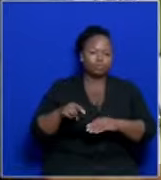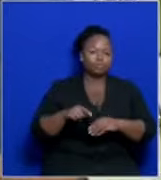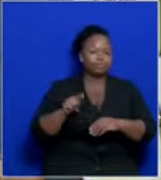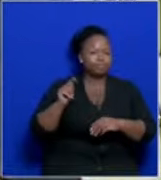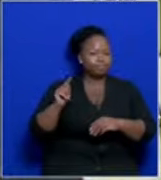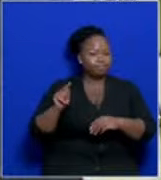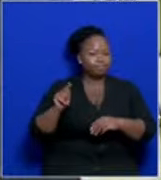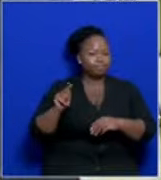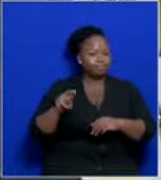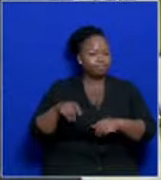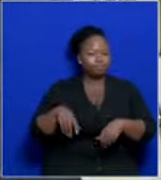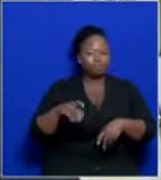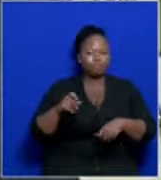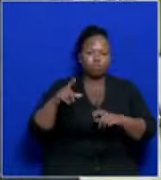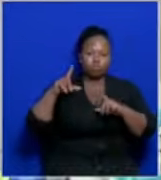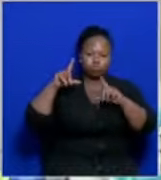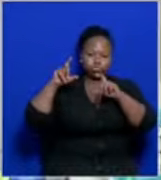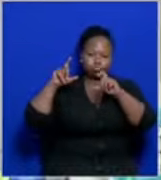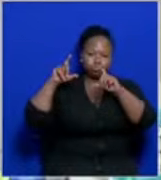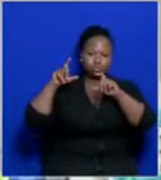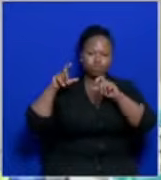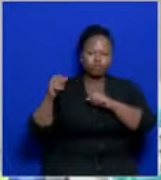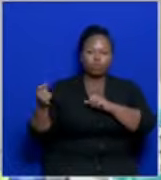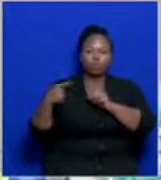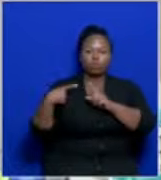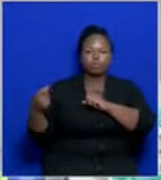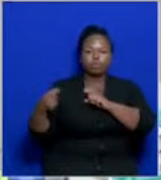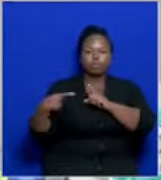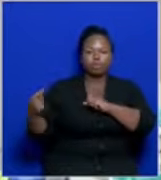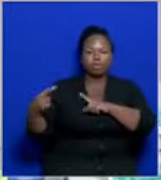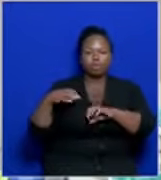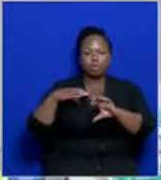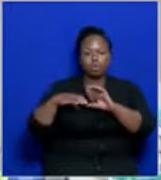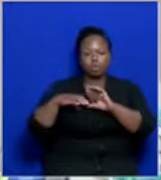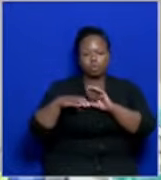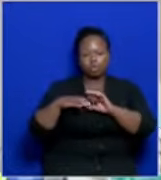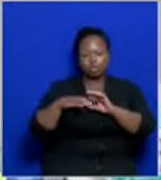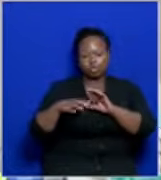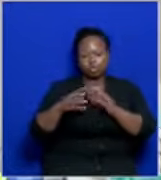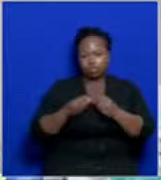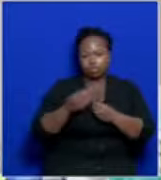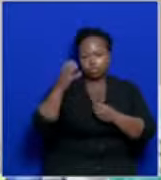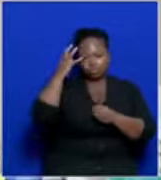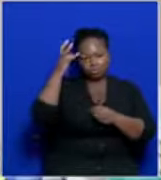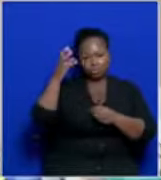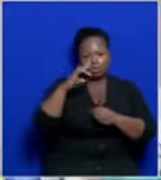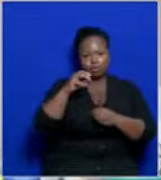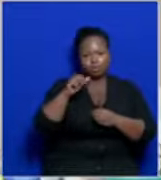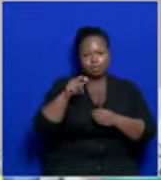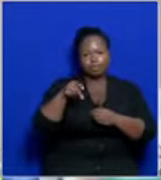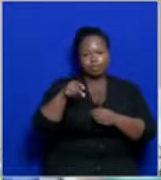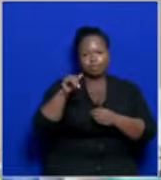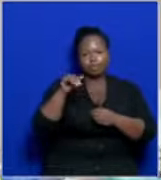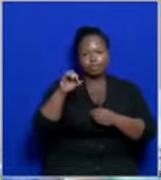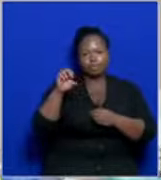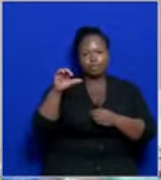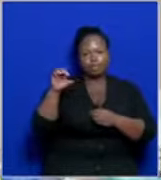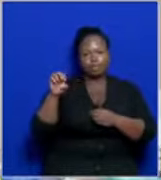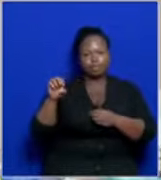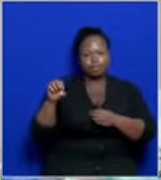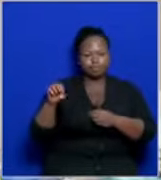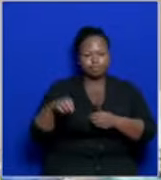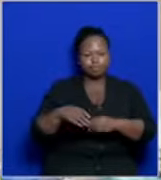screenshots of your communication with Chief Mabandla. If you confirm for